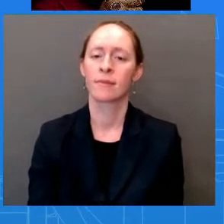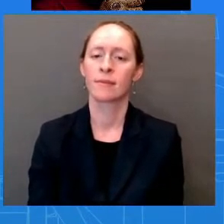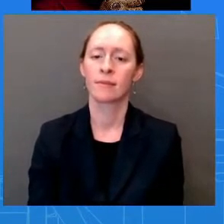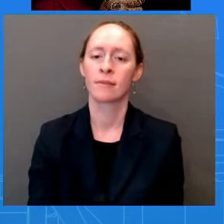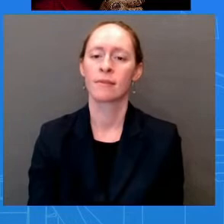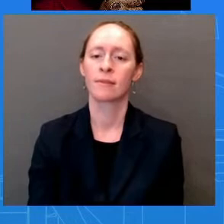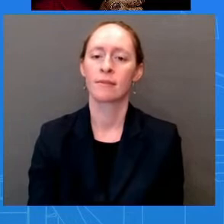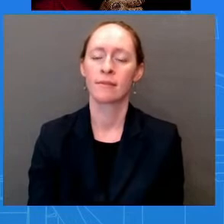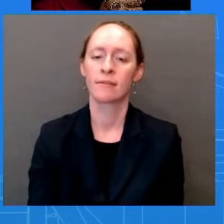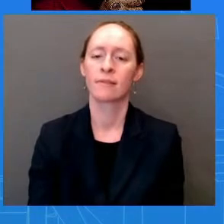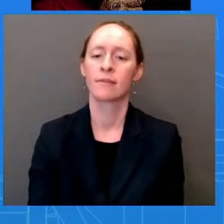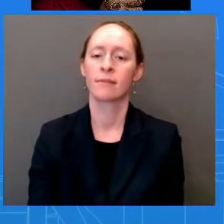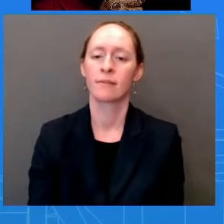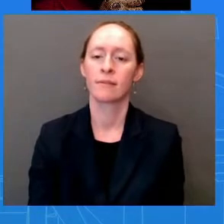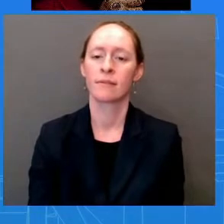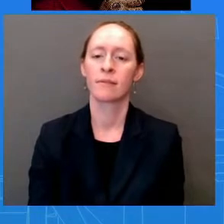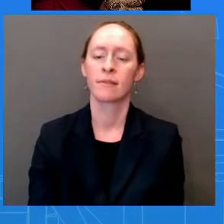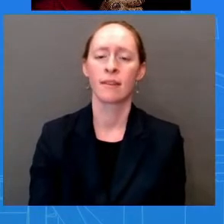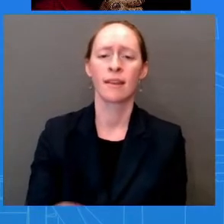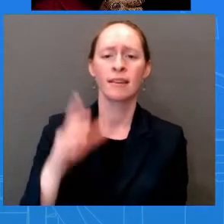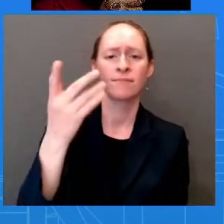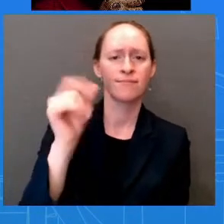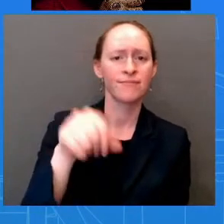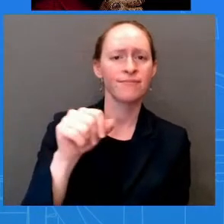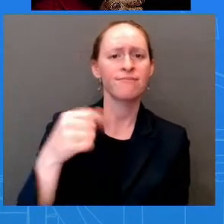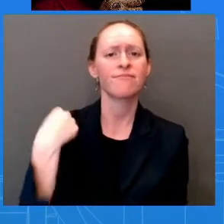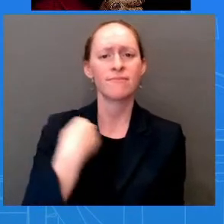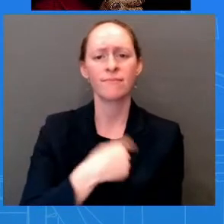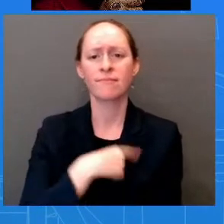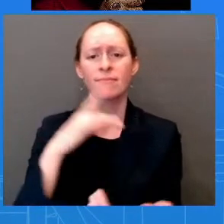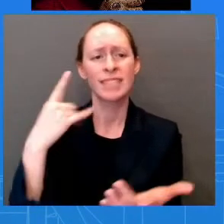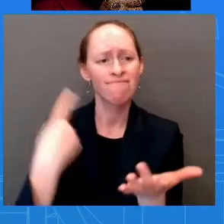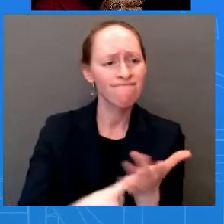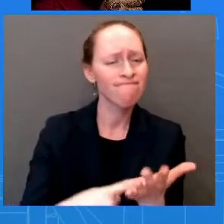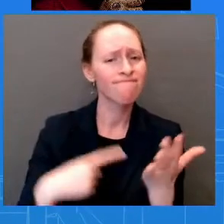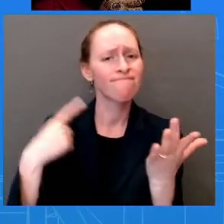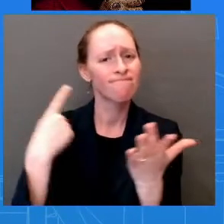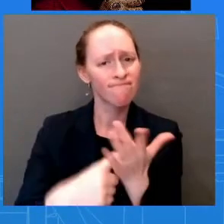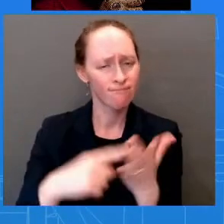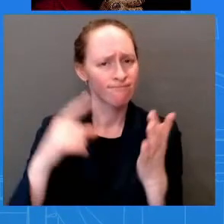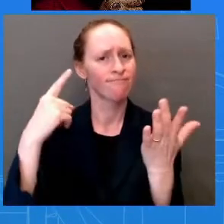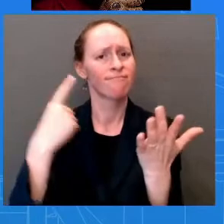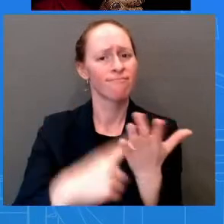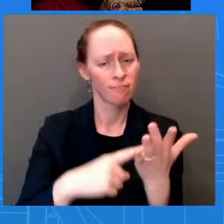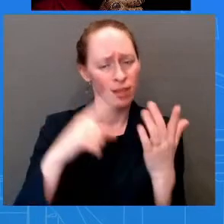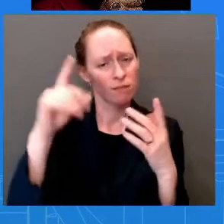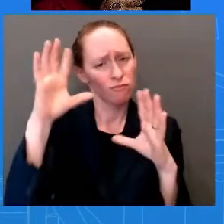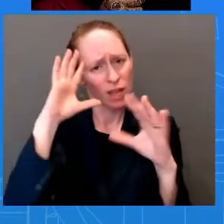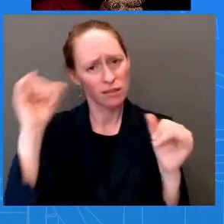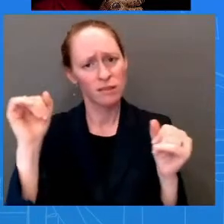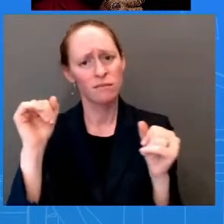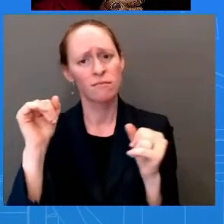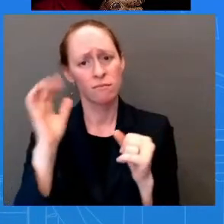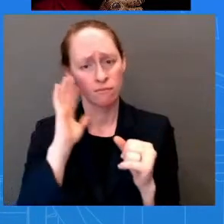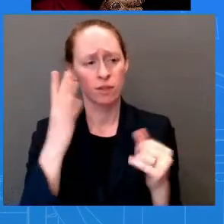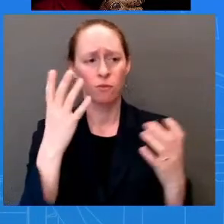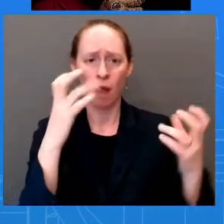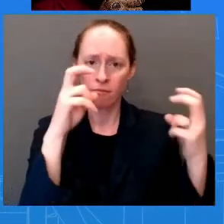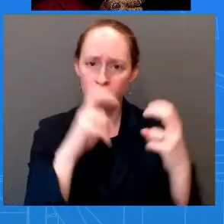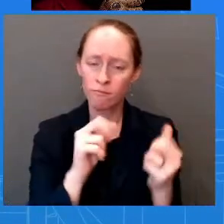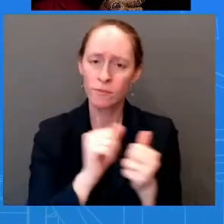but you know, he wants to have conversations with Democratic and Republican leaders in the House and the Senate, you